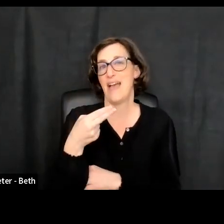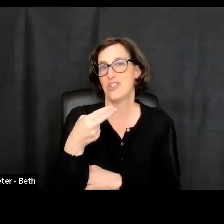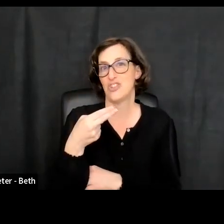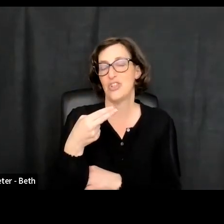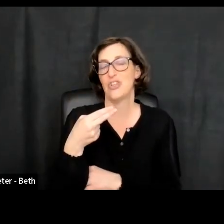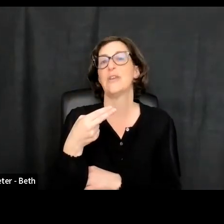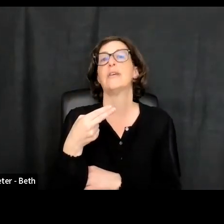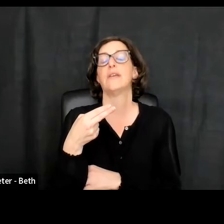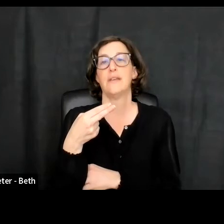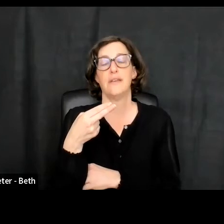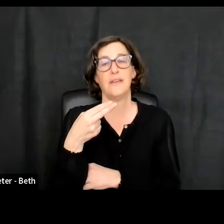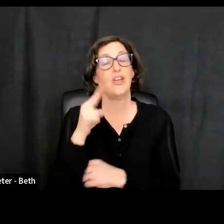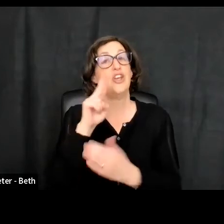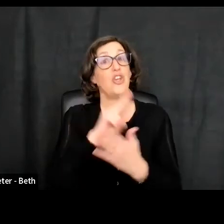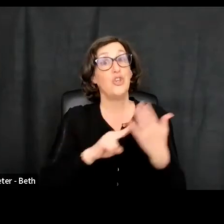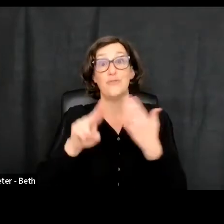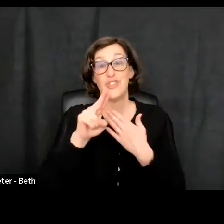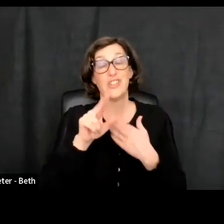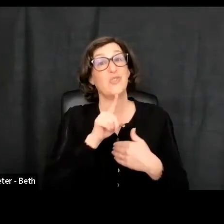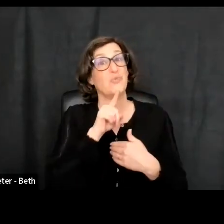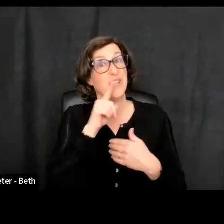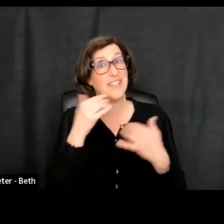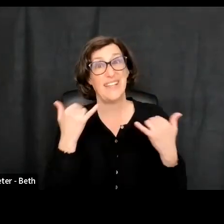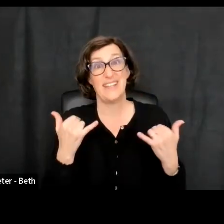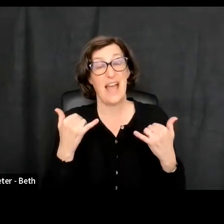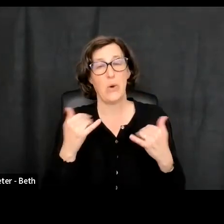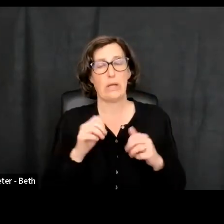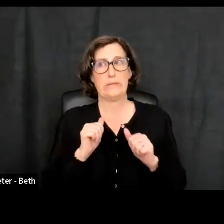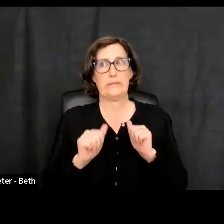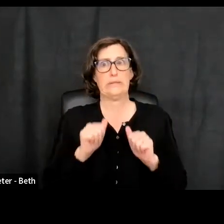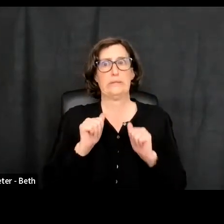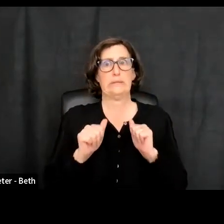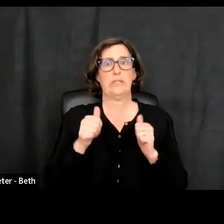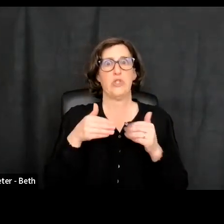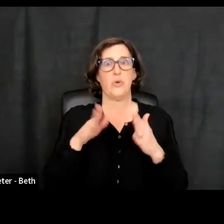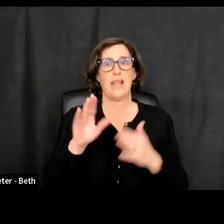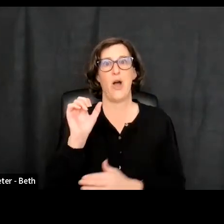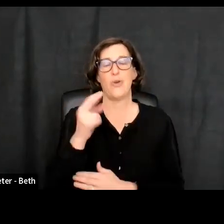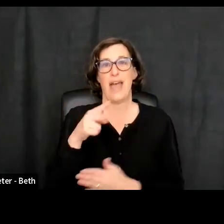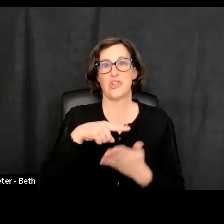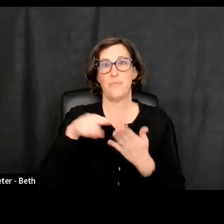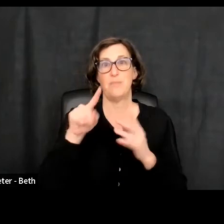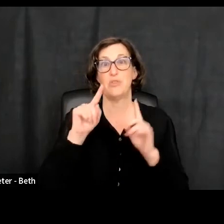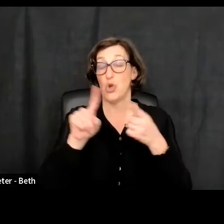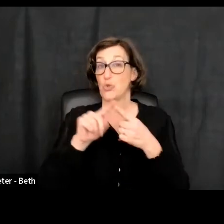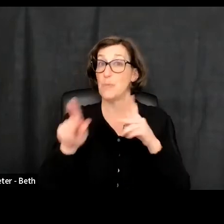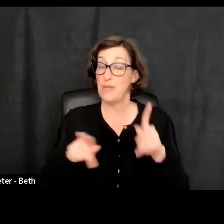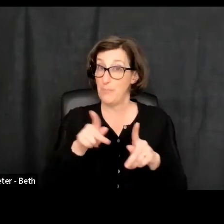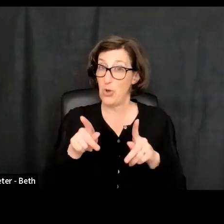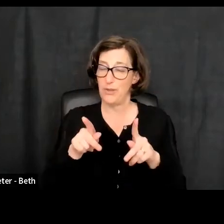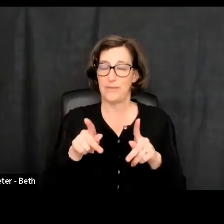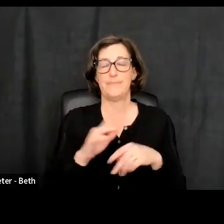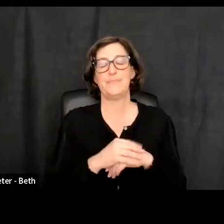cash, even though universities are increasingly reticent to let cash payments go to people. And there's all kinds